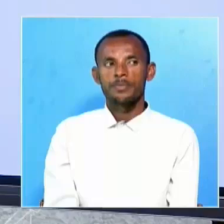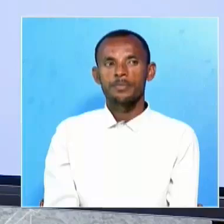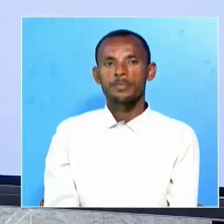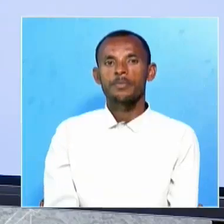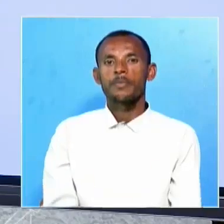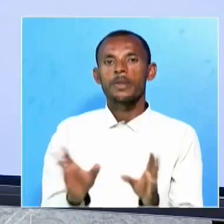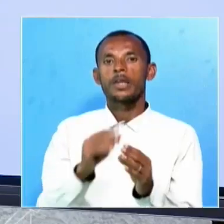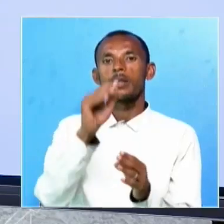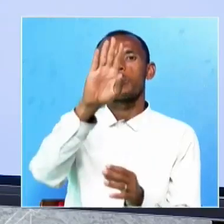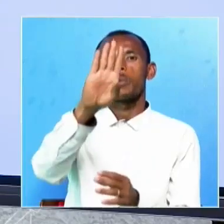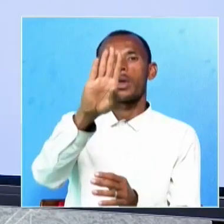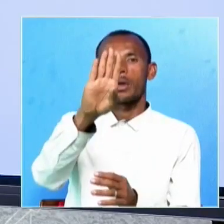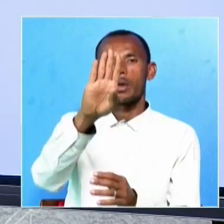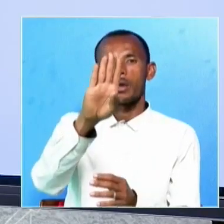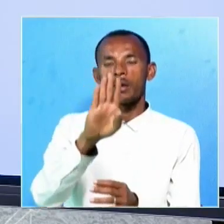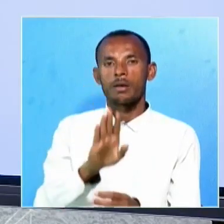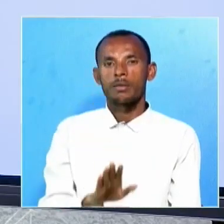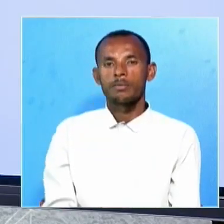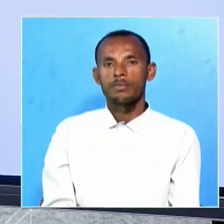Set B